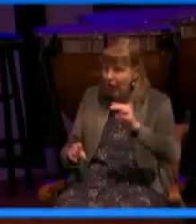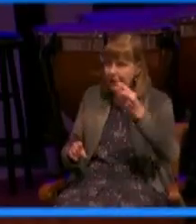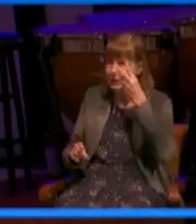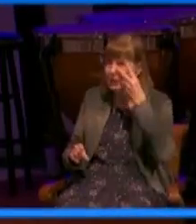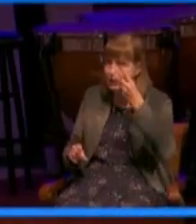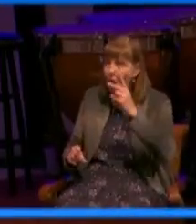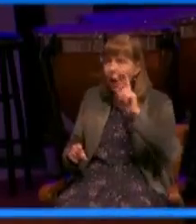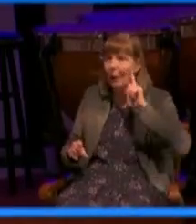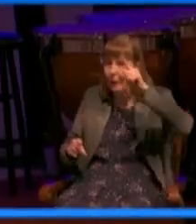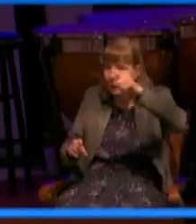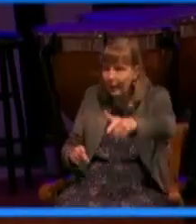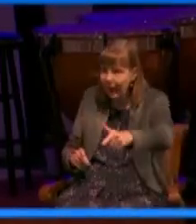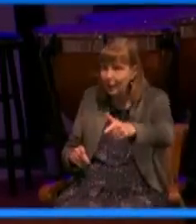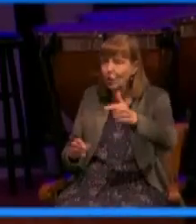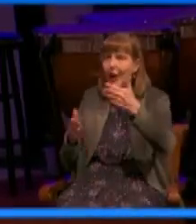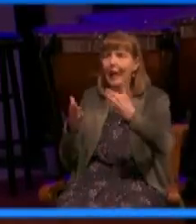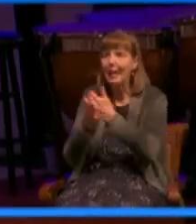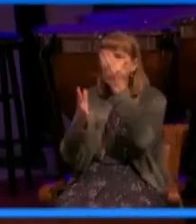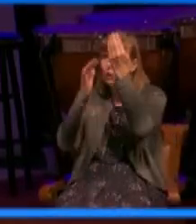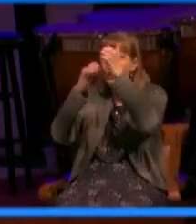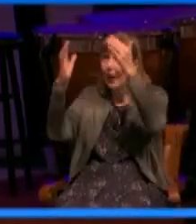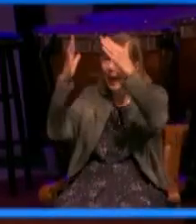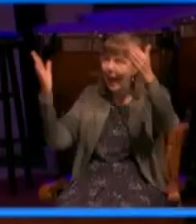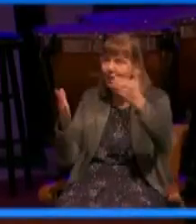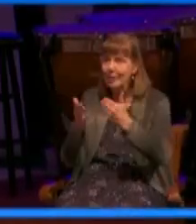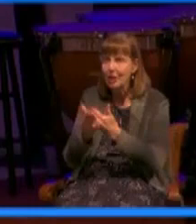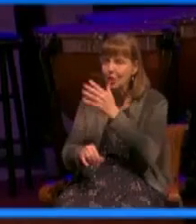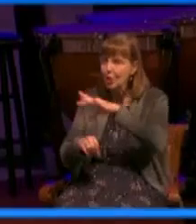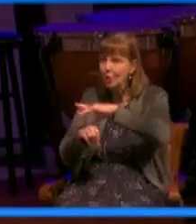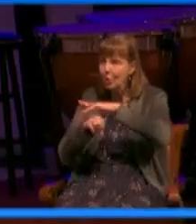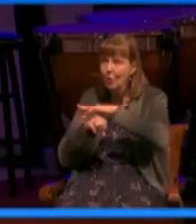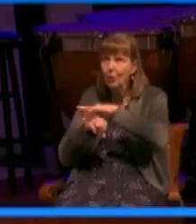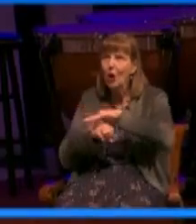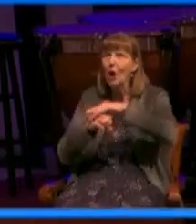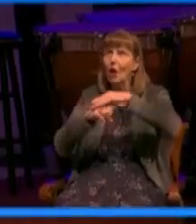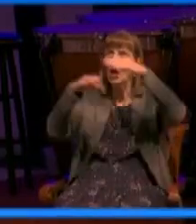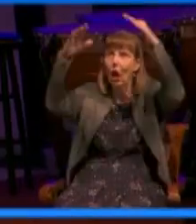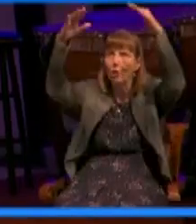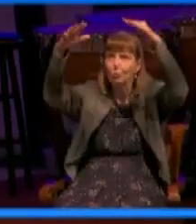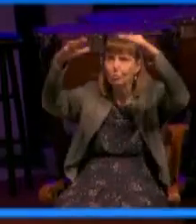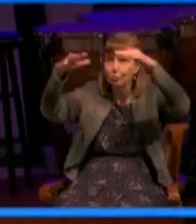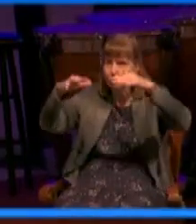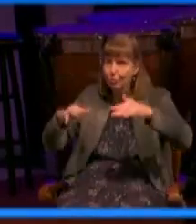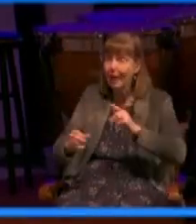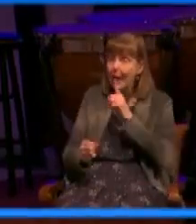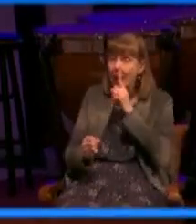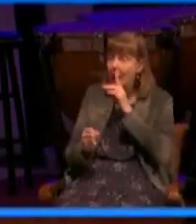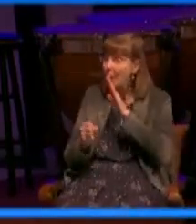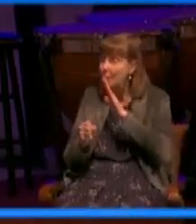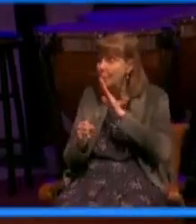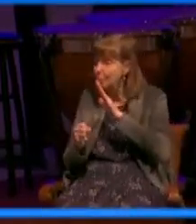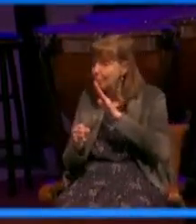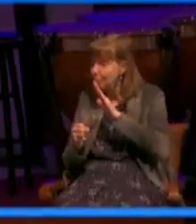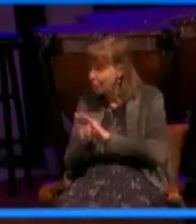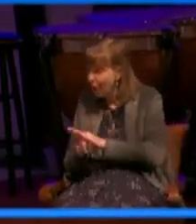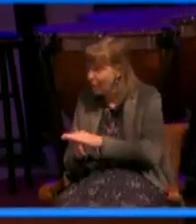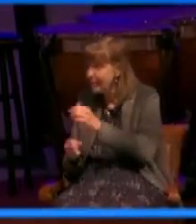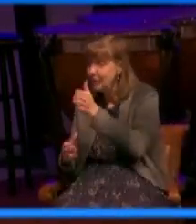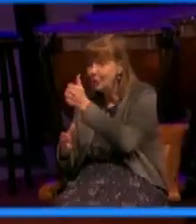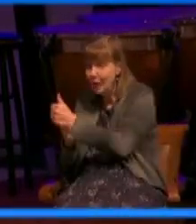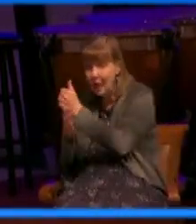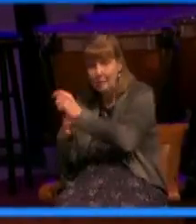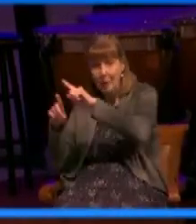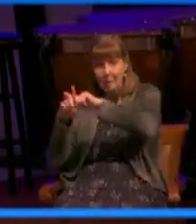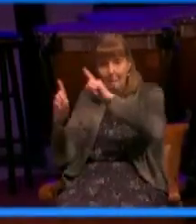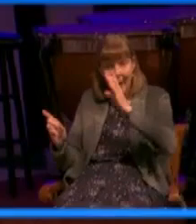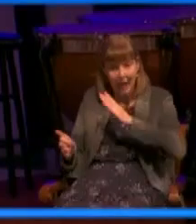the city of Zion we are marching towards. He promised it to Abraham. He fulfilled it in Christ. And now tomorrow, whatever the